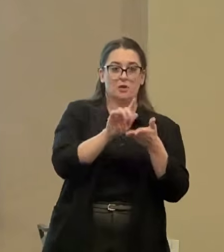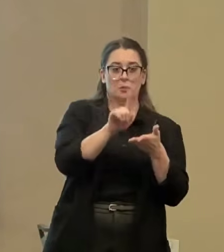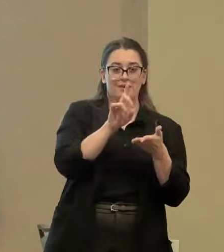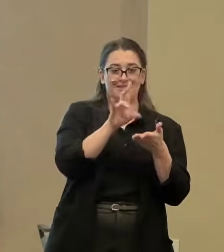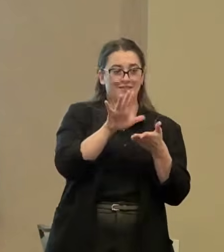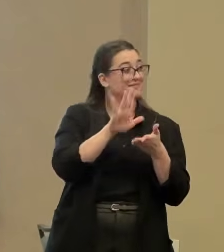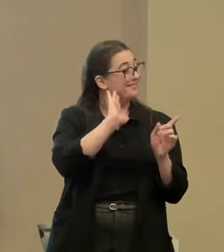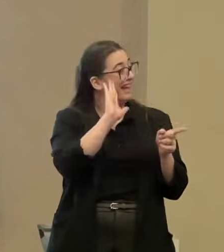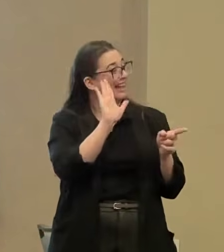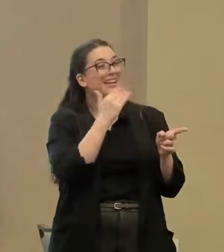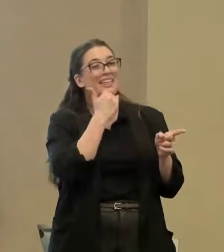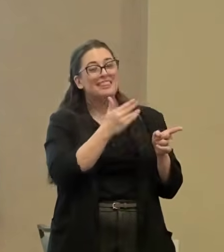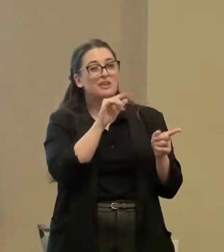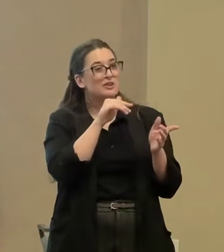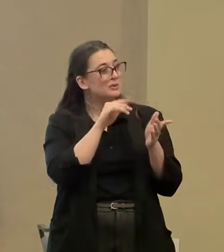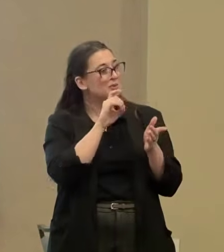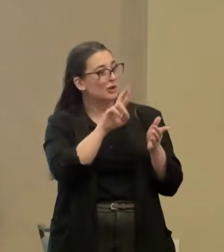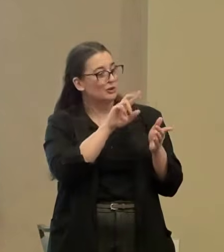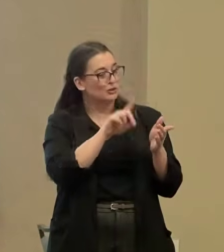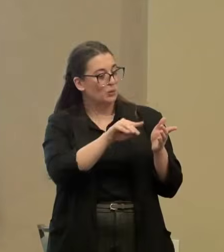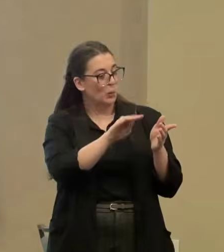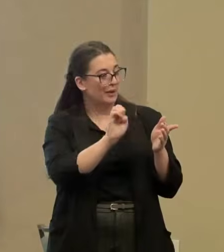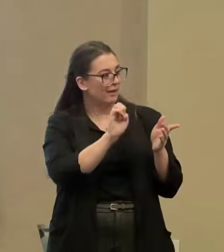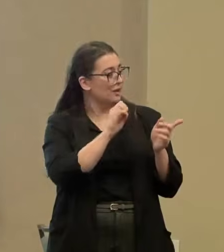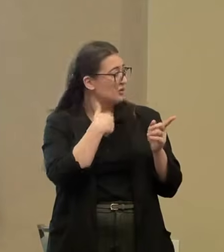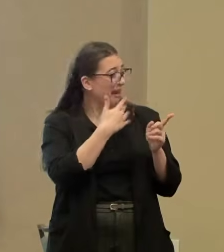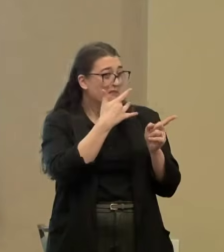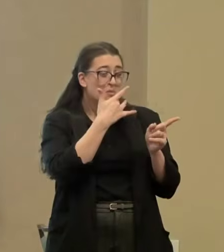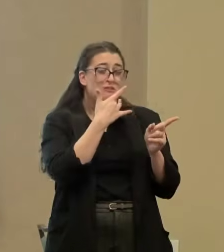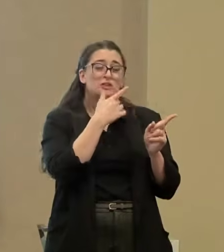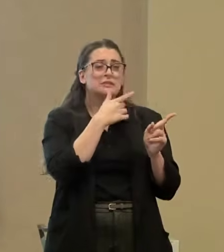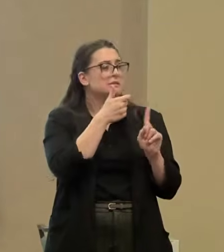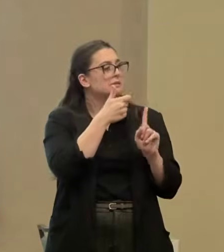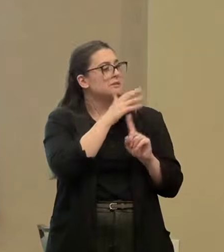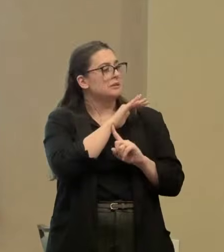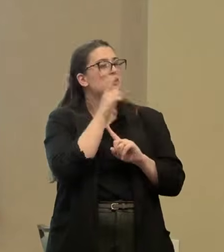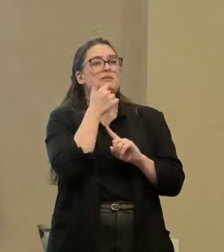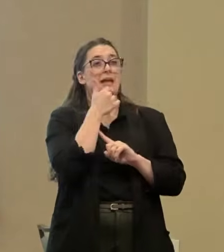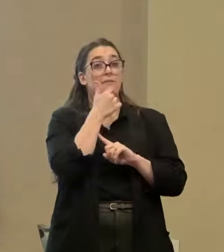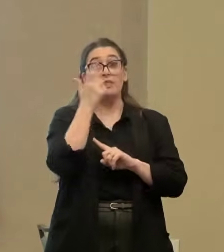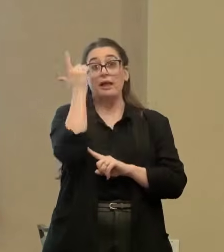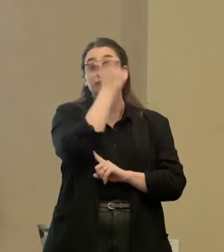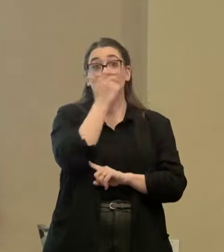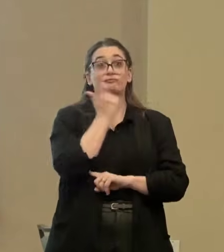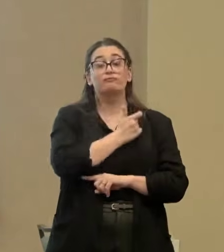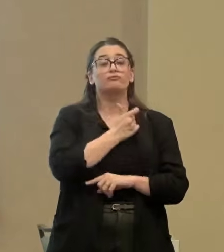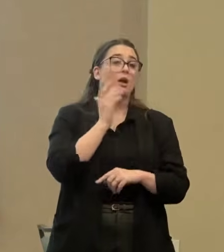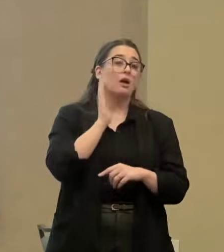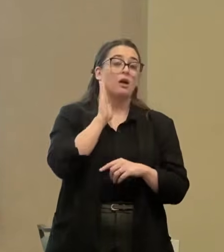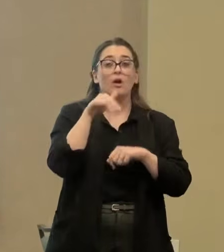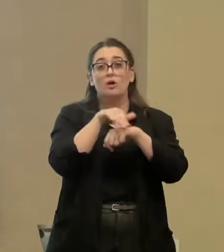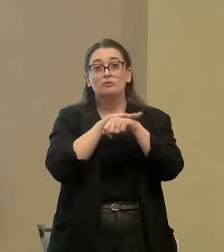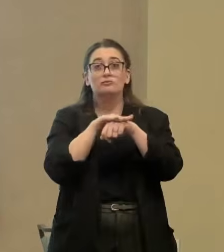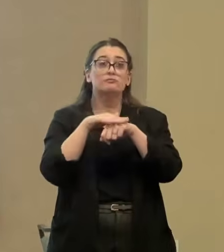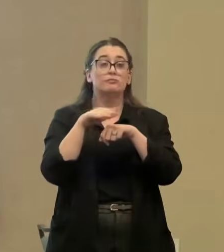Hi, thank you, Dr. Zoe. Just a quick question. Do you have a preference with either, like, because you said a mist spray, or like a spray versus